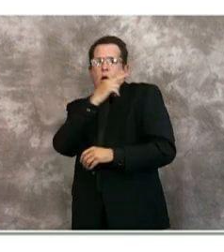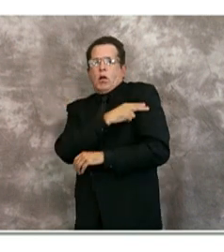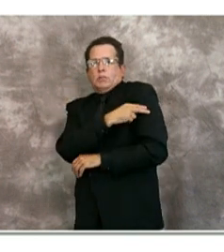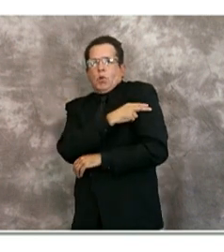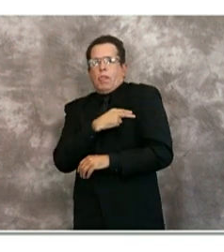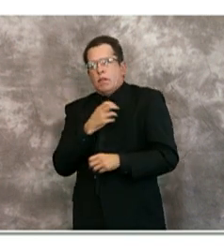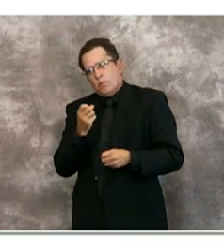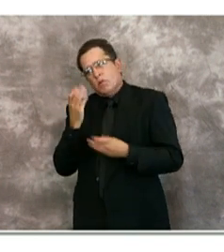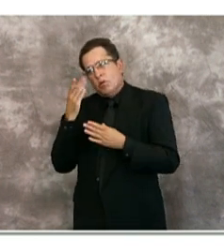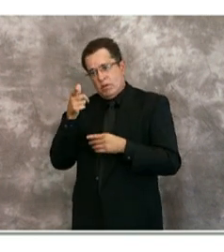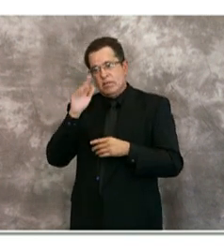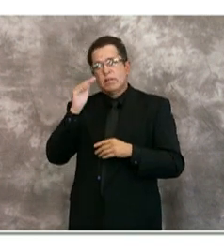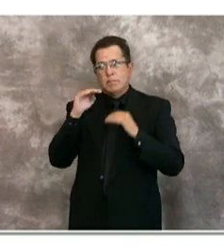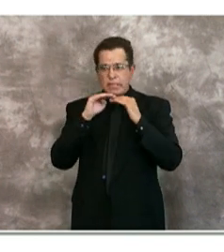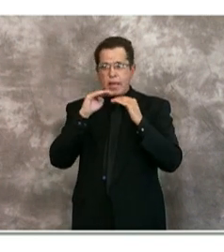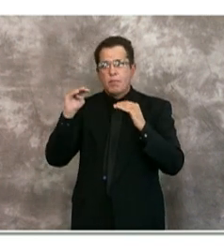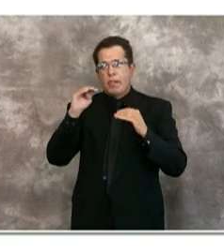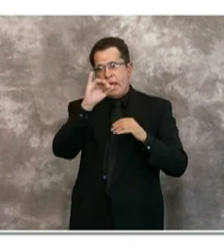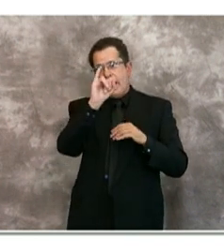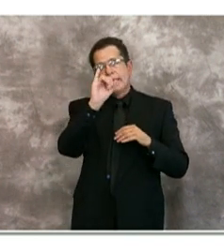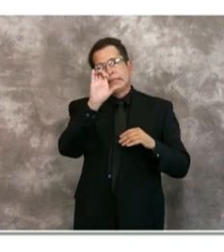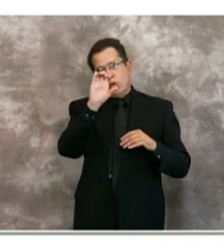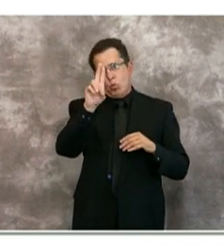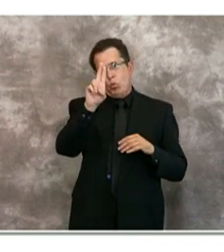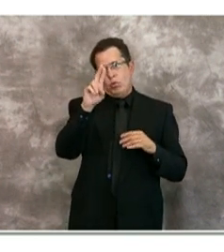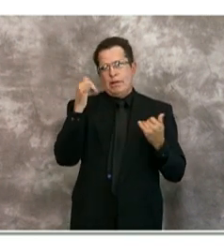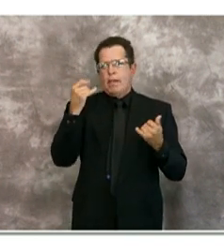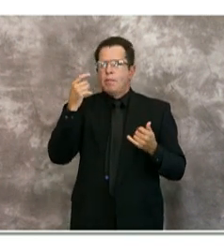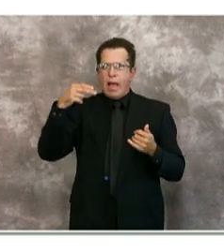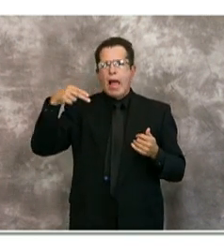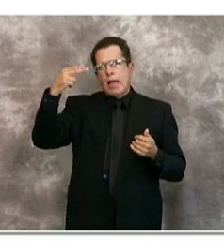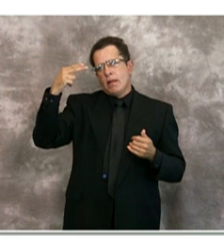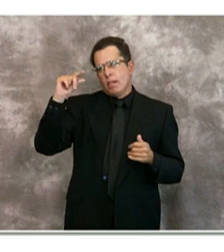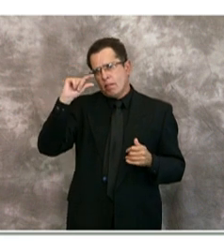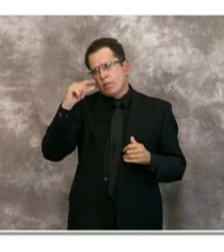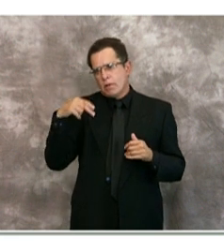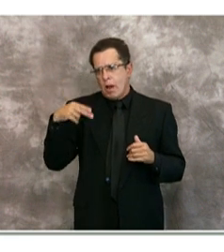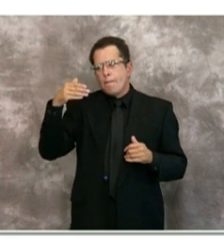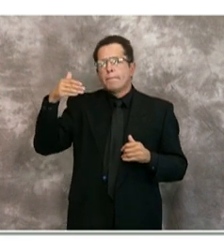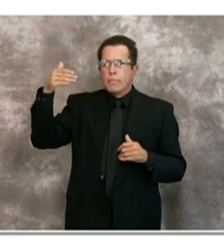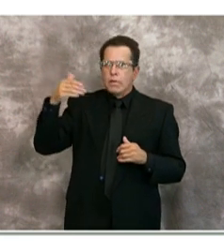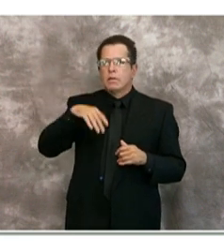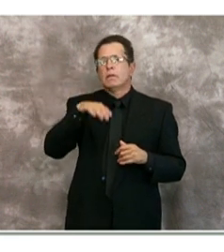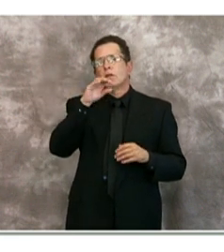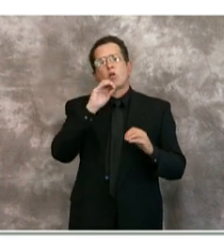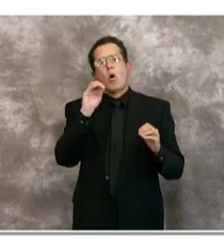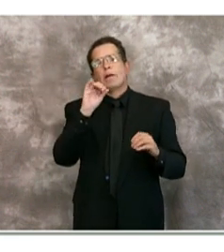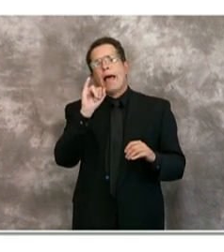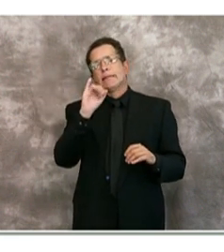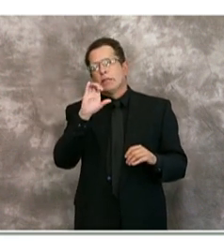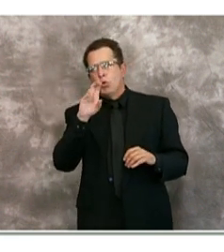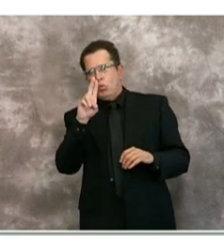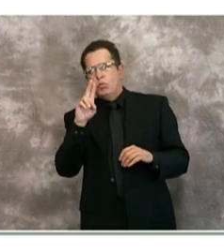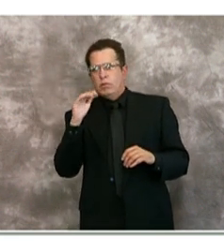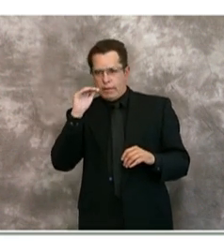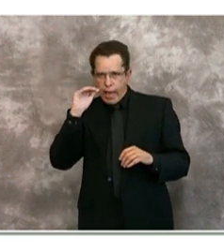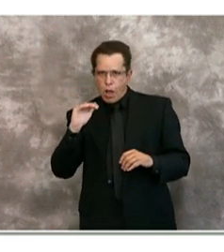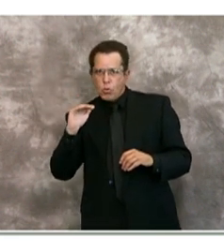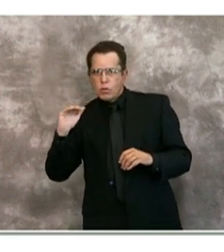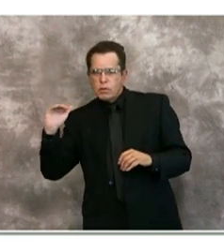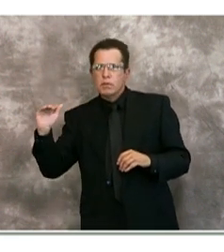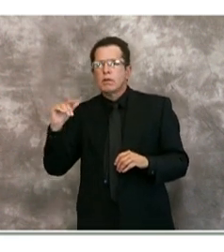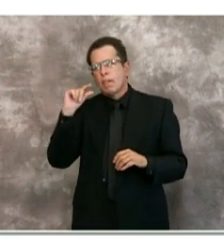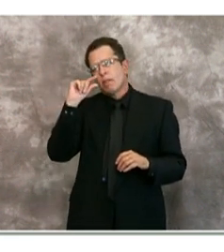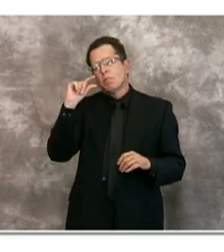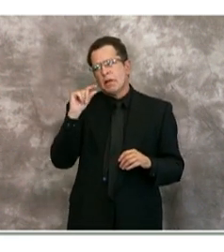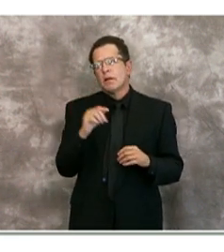census, again, relatively stable. Our ICU utilization is up a little bit from yesterday. Our non-ICU utilization is down a